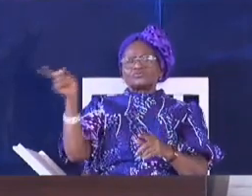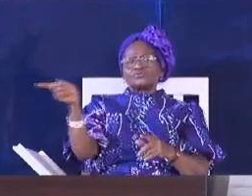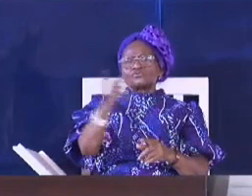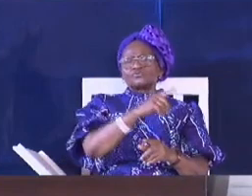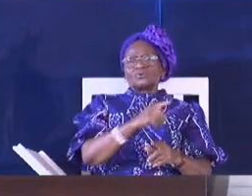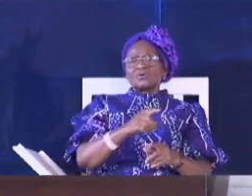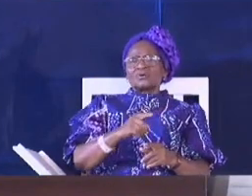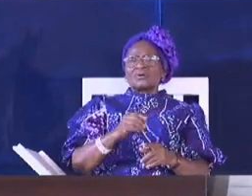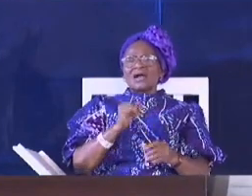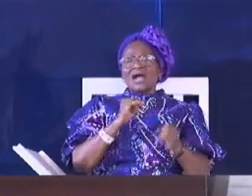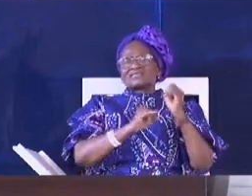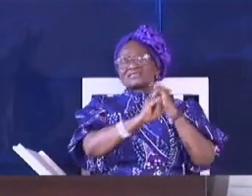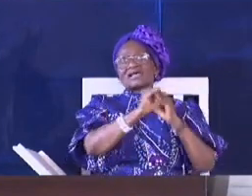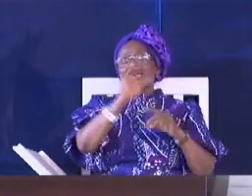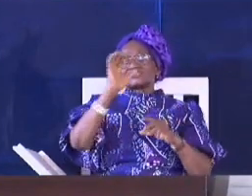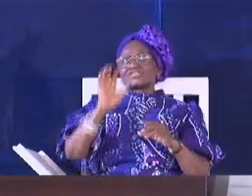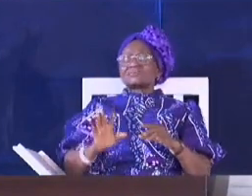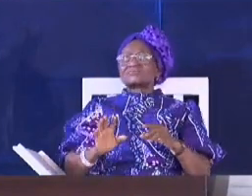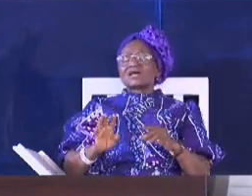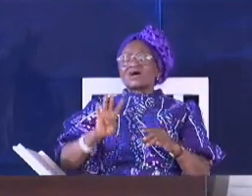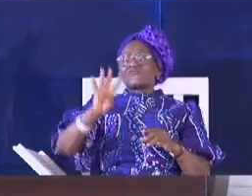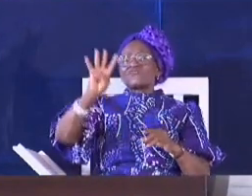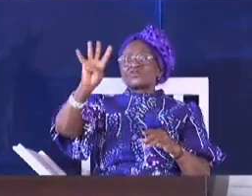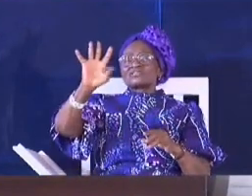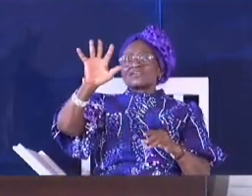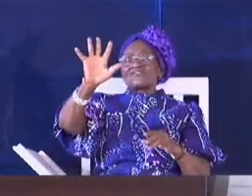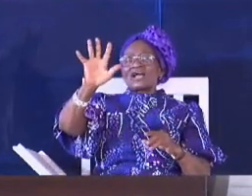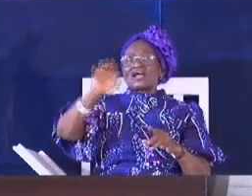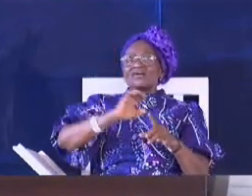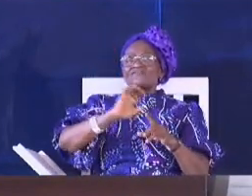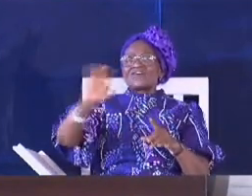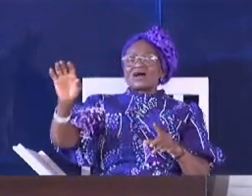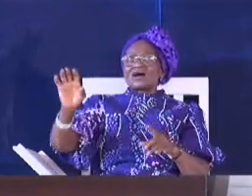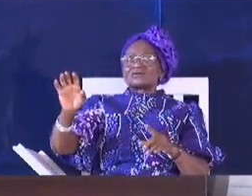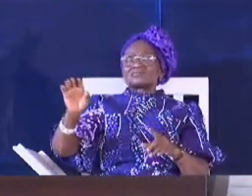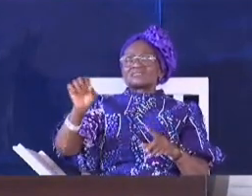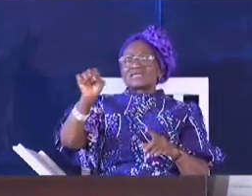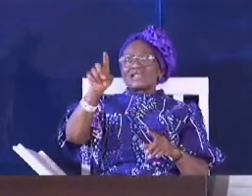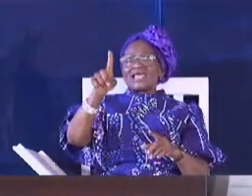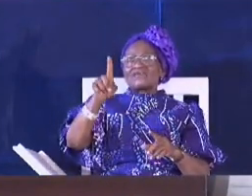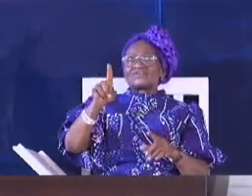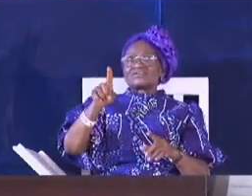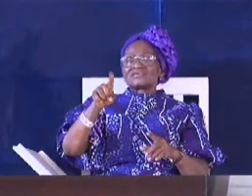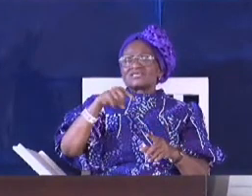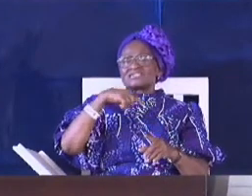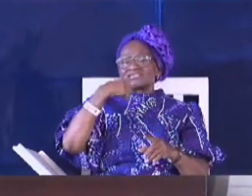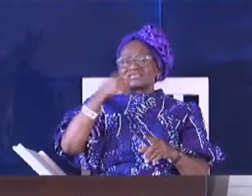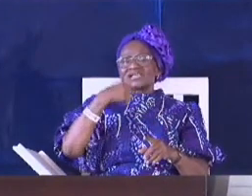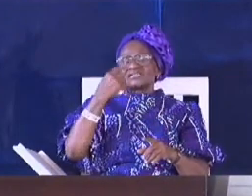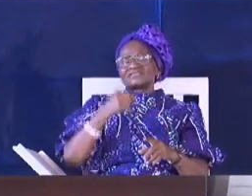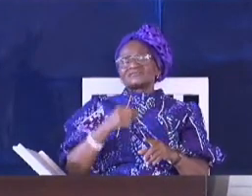Isaiah chapter 45, verse 11. Isaiah 45, verse 11 says,